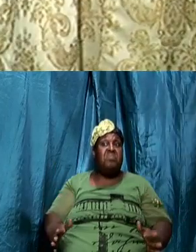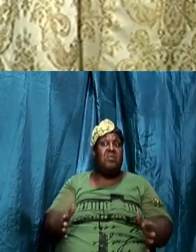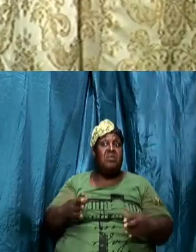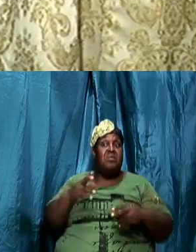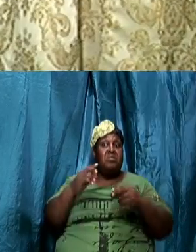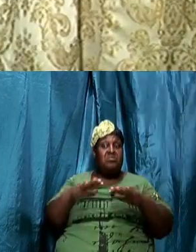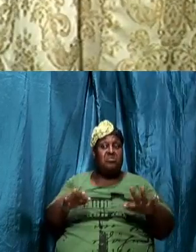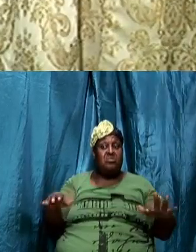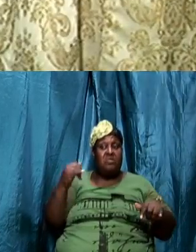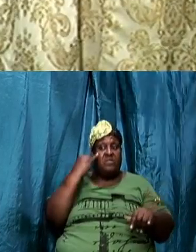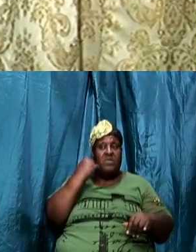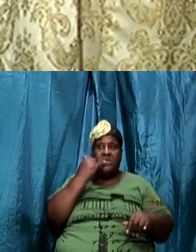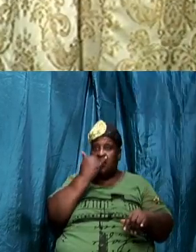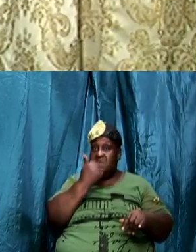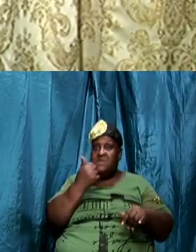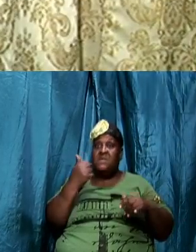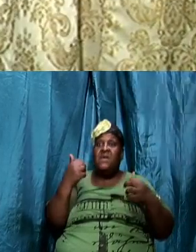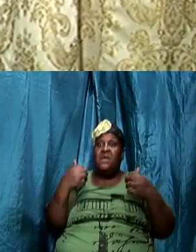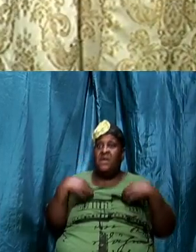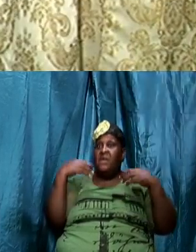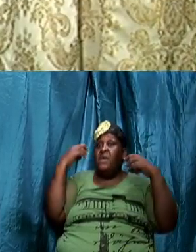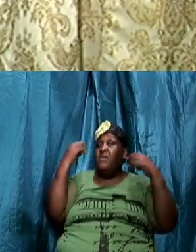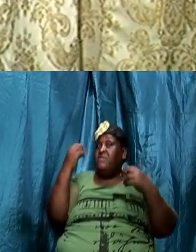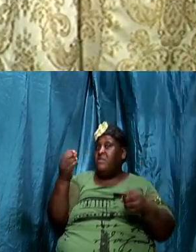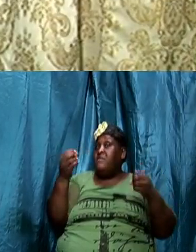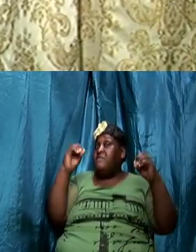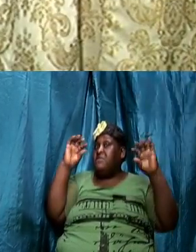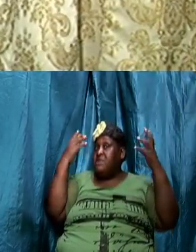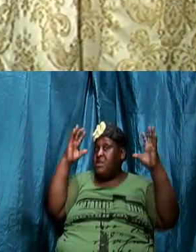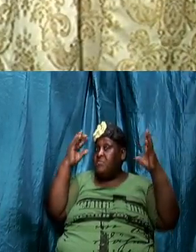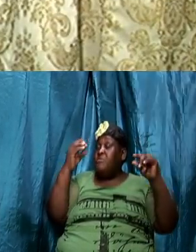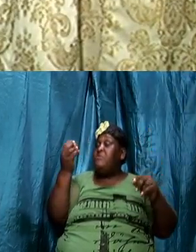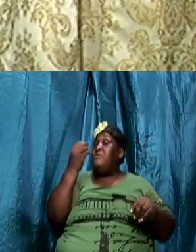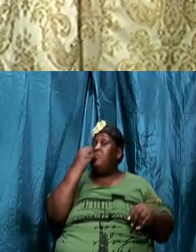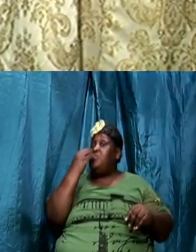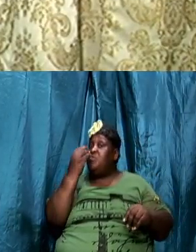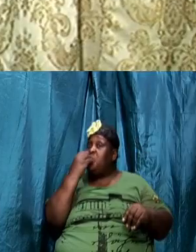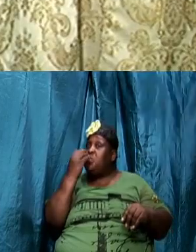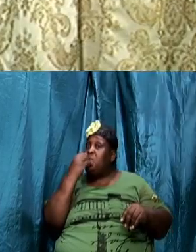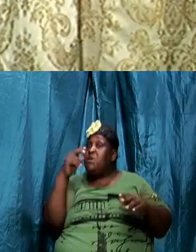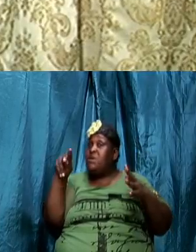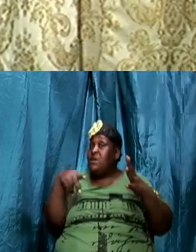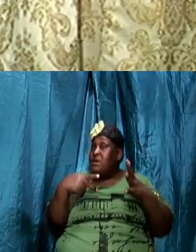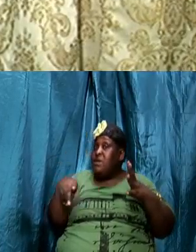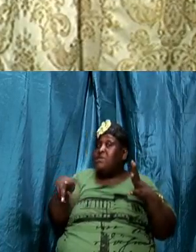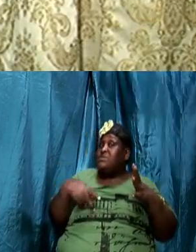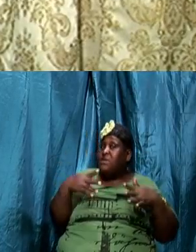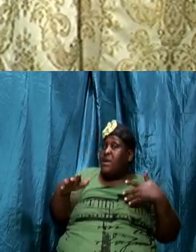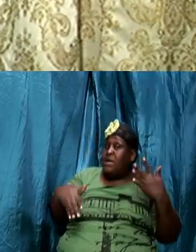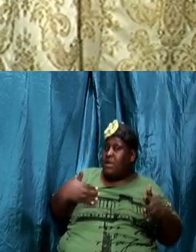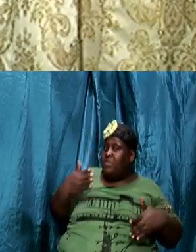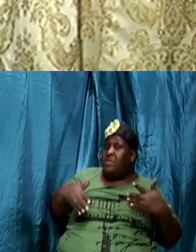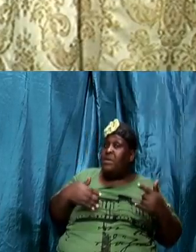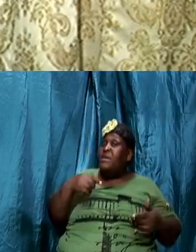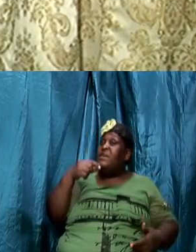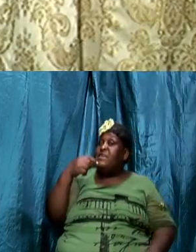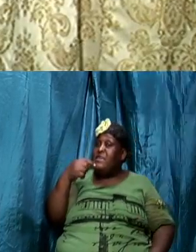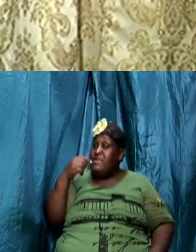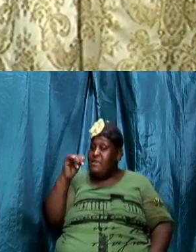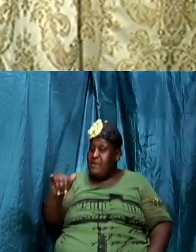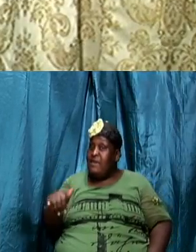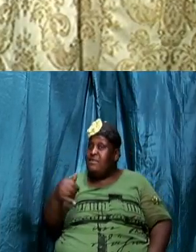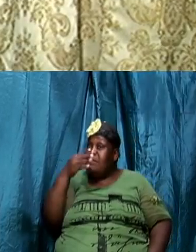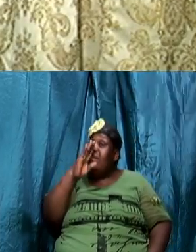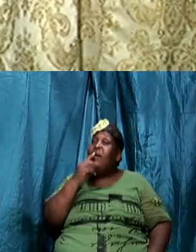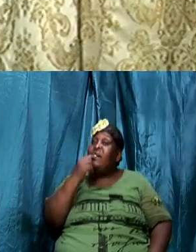there having communion or a feast unto the Lord. And yet God said they have